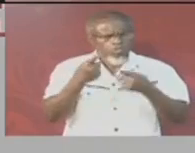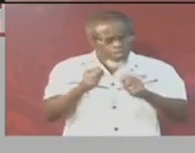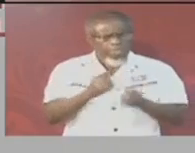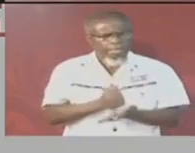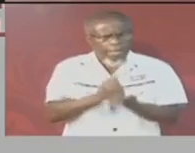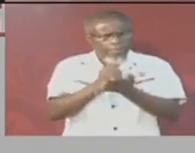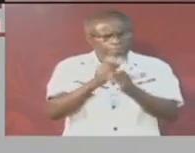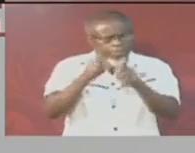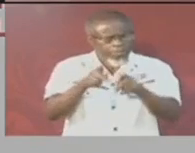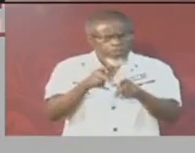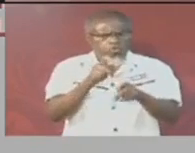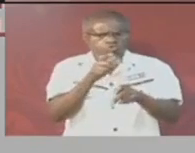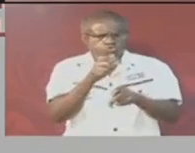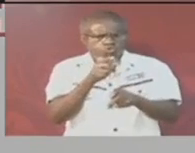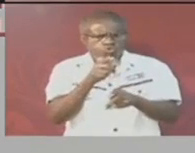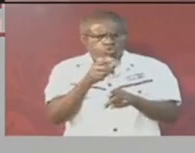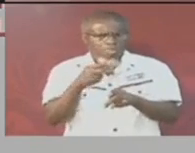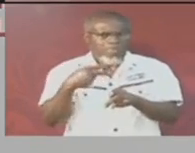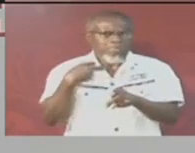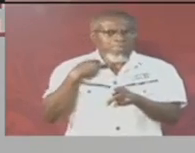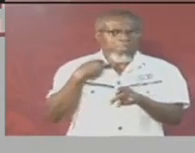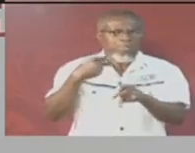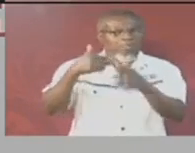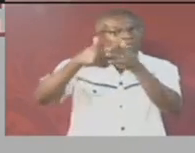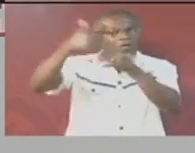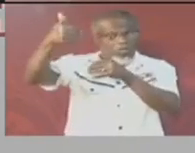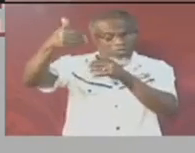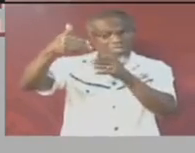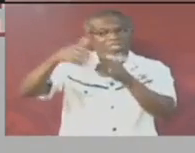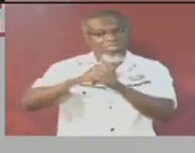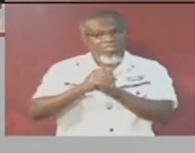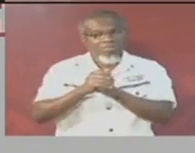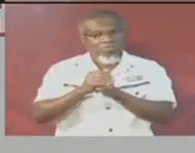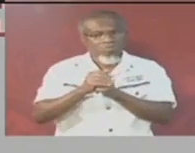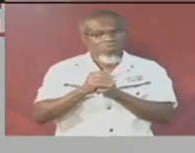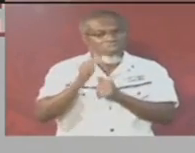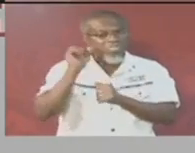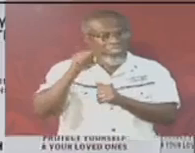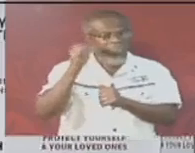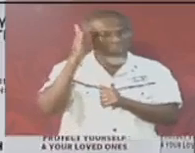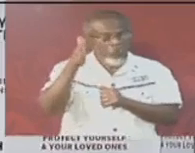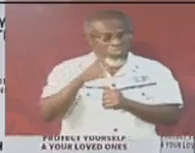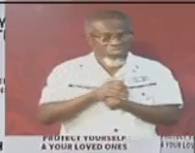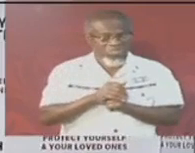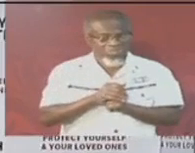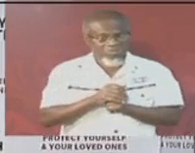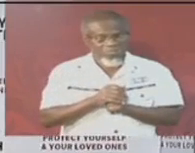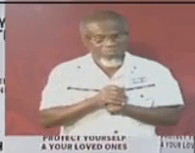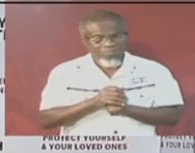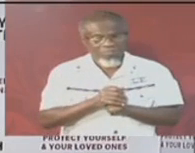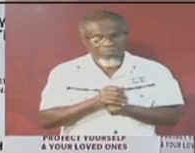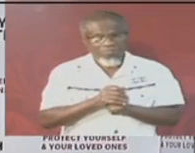outside, generally the persons who you have described. You have those assurances. Thank you very much, Minister.